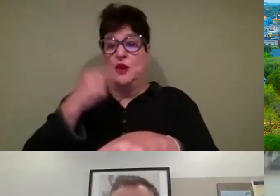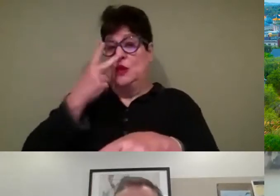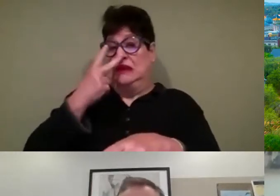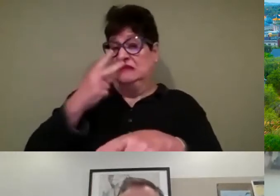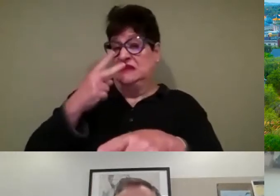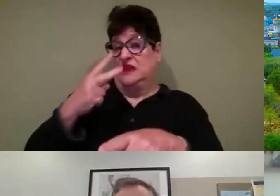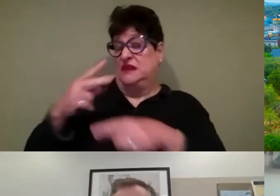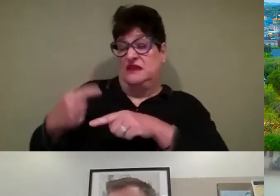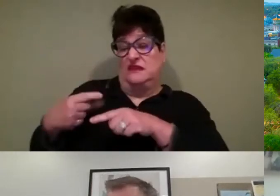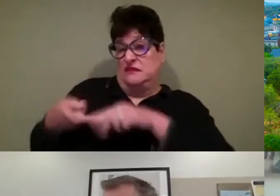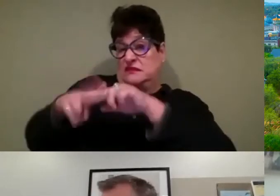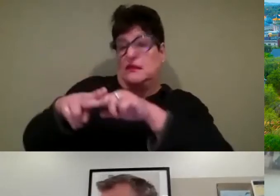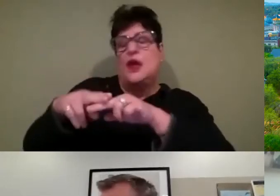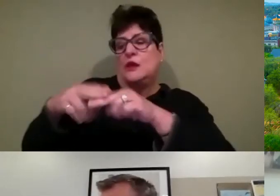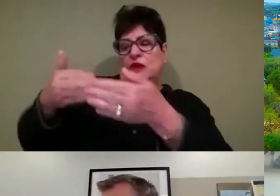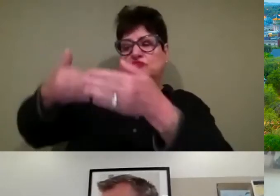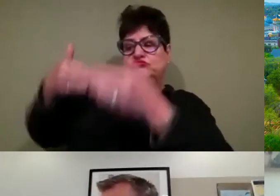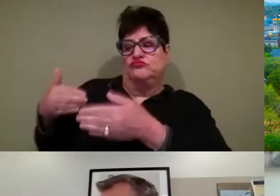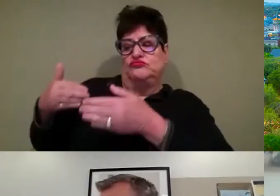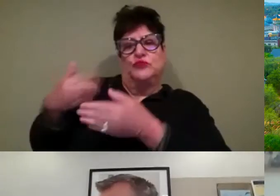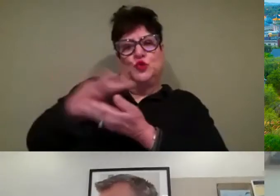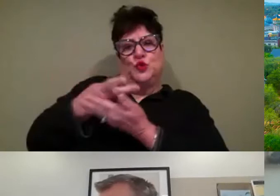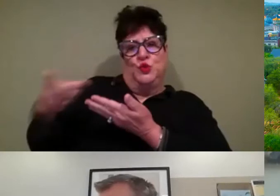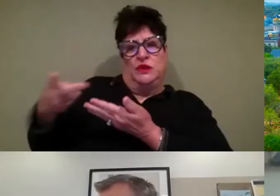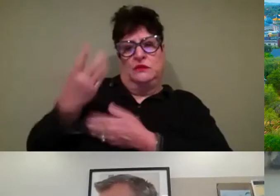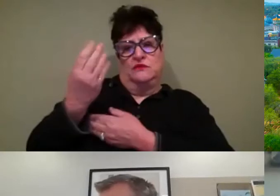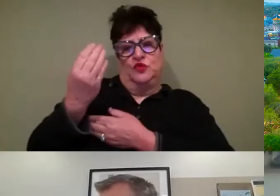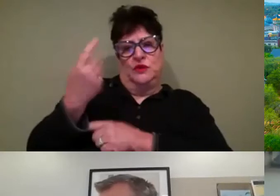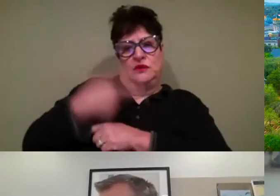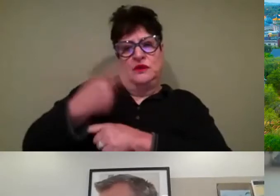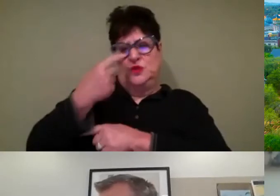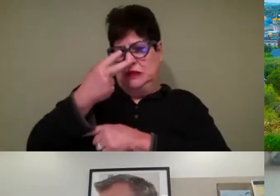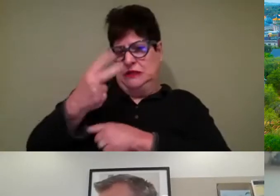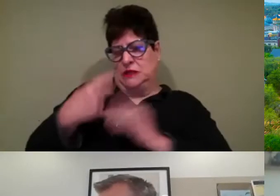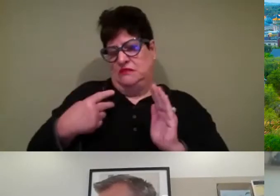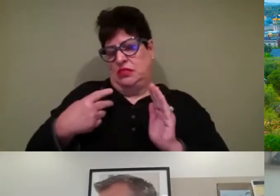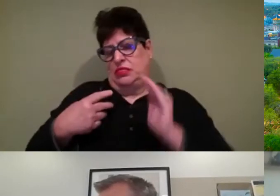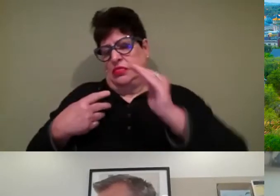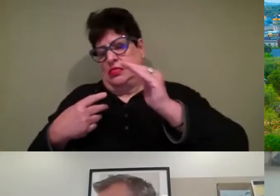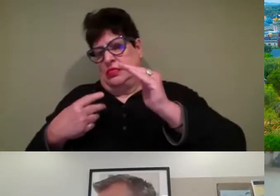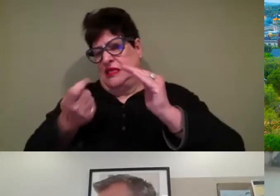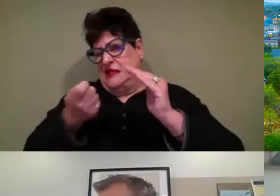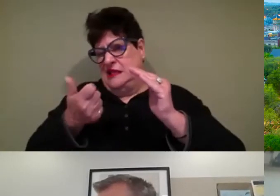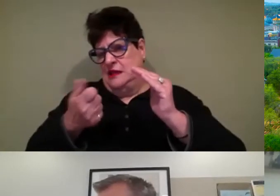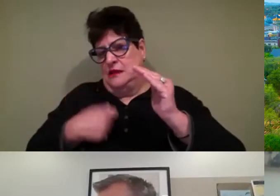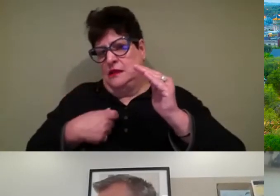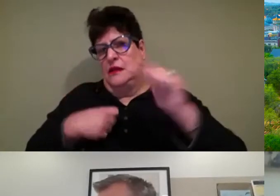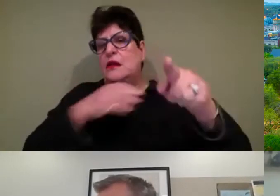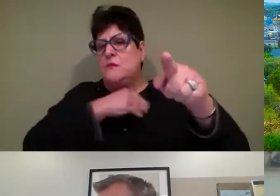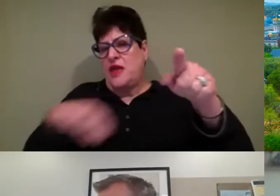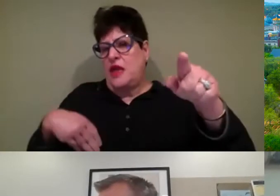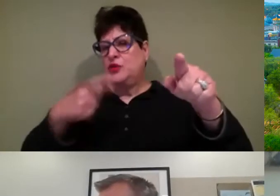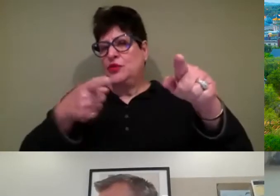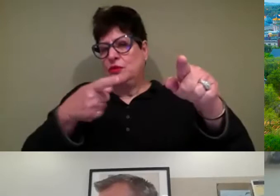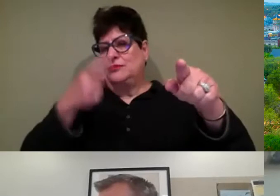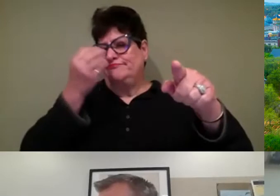last 14 days, and we've seen a slight fluctuation. And I think the mayor mentioned some of the reasonings and